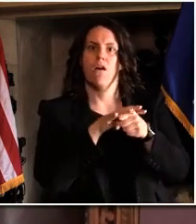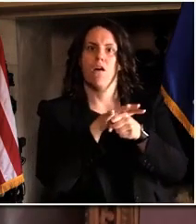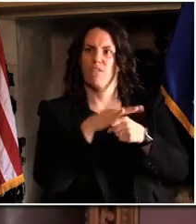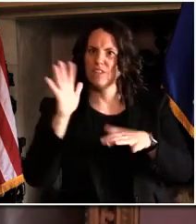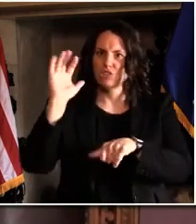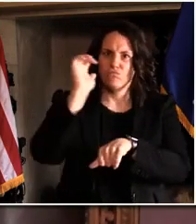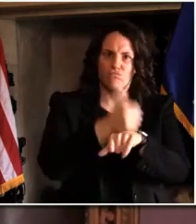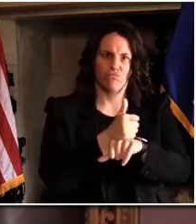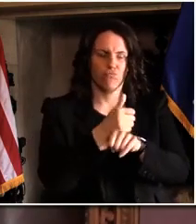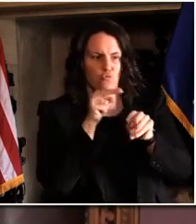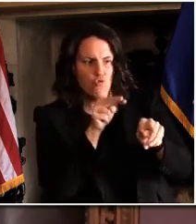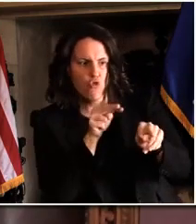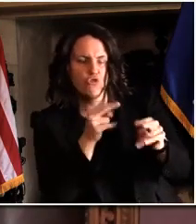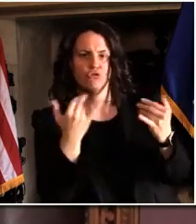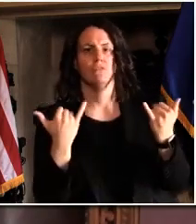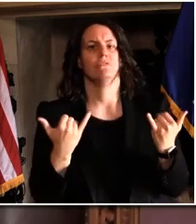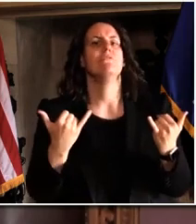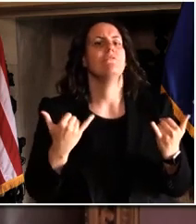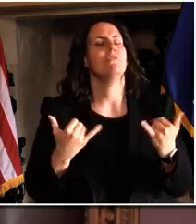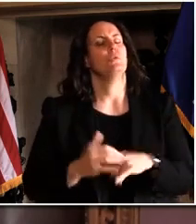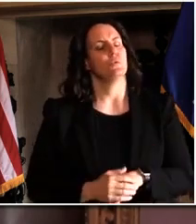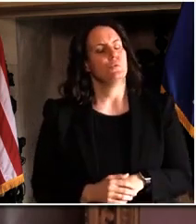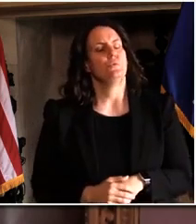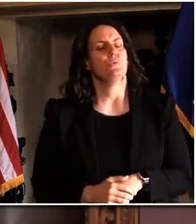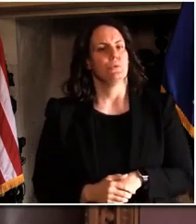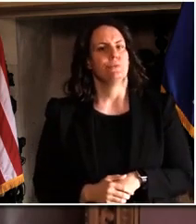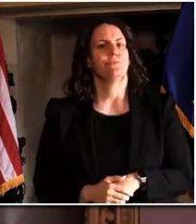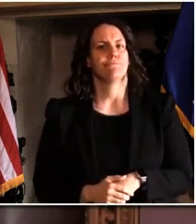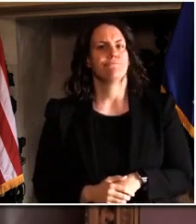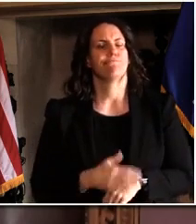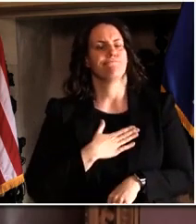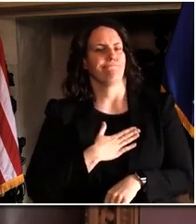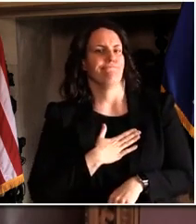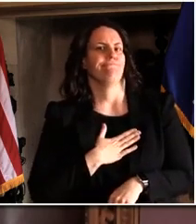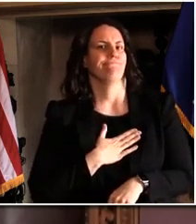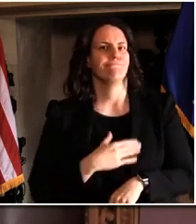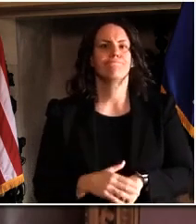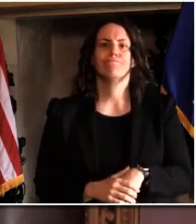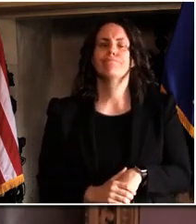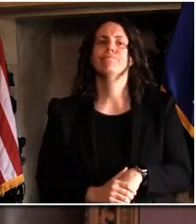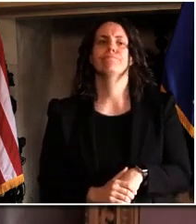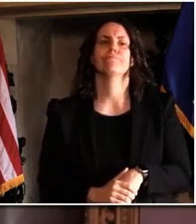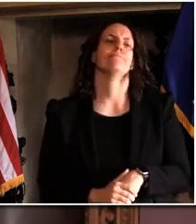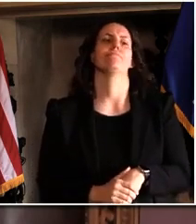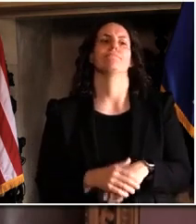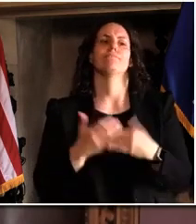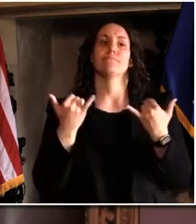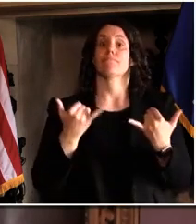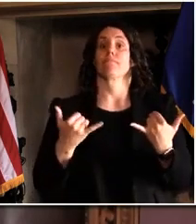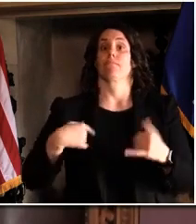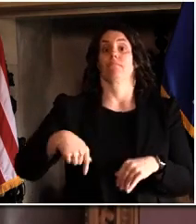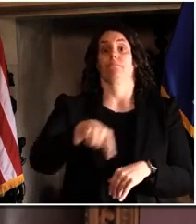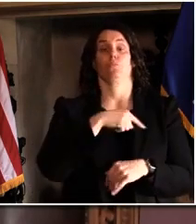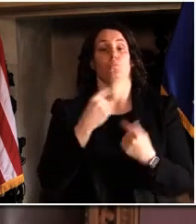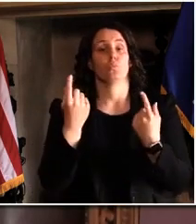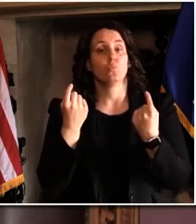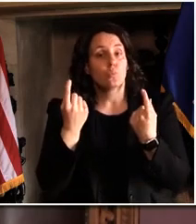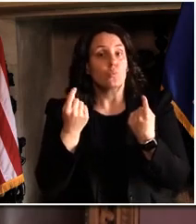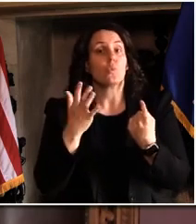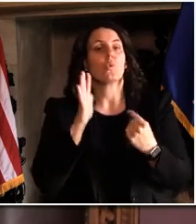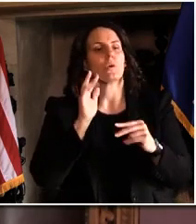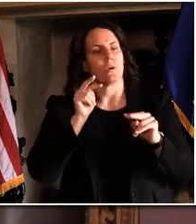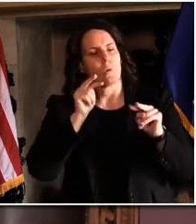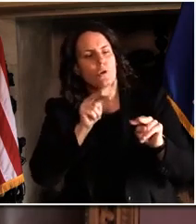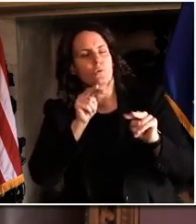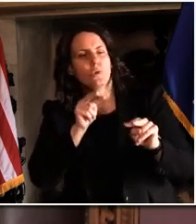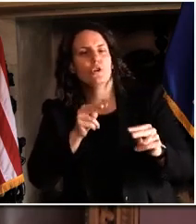Now, let's talk about price gouging for a minute. I will continue to monitor this information not only from a public health